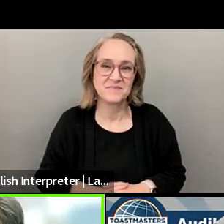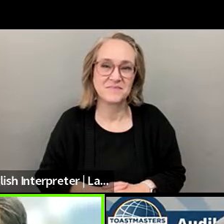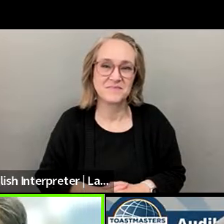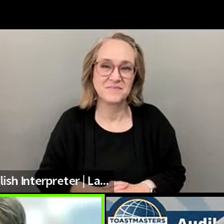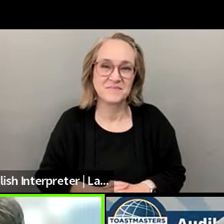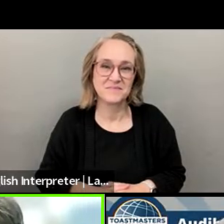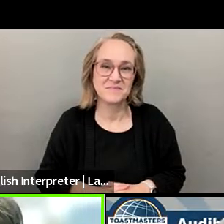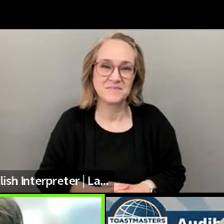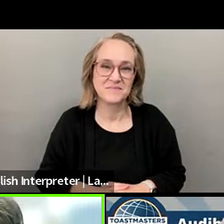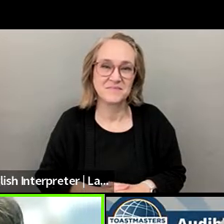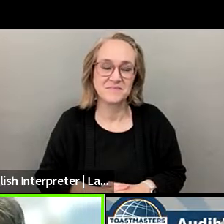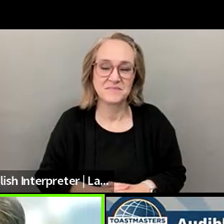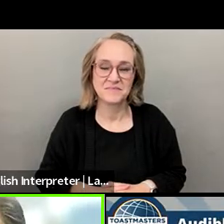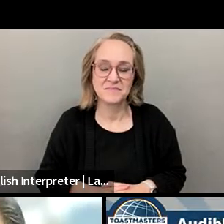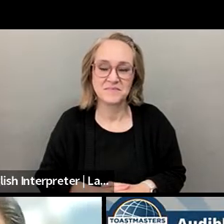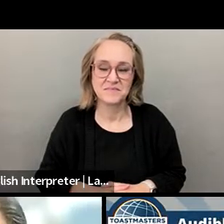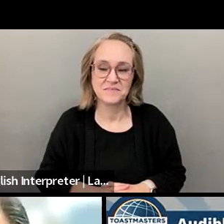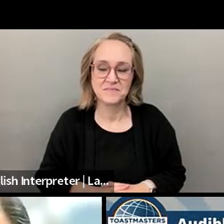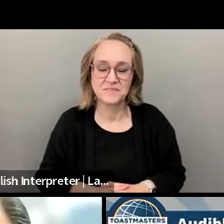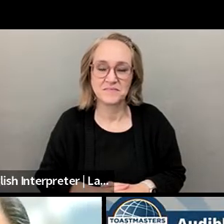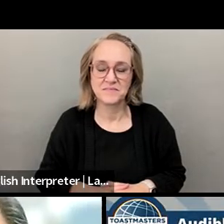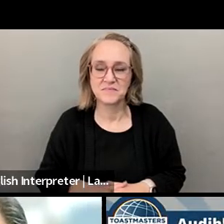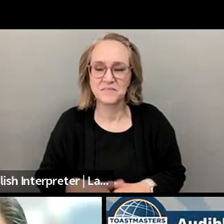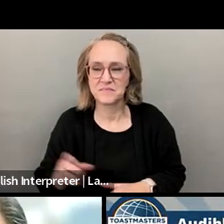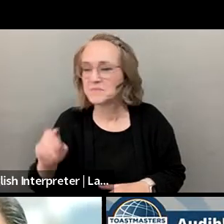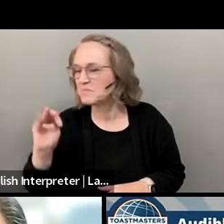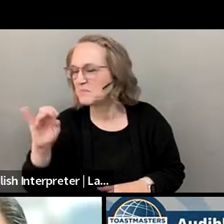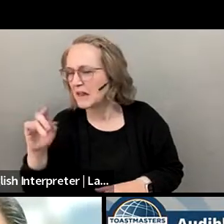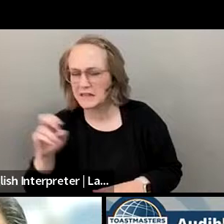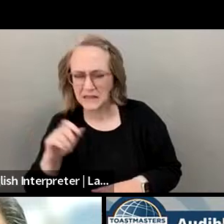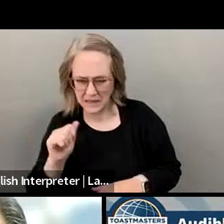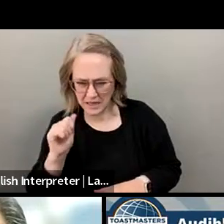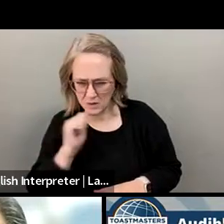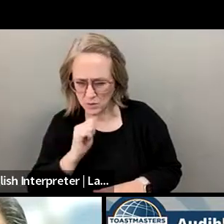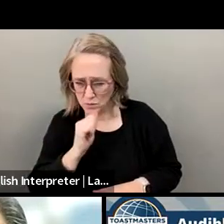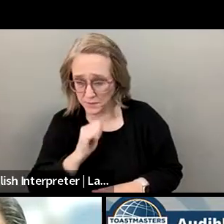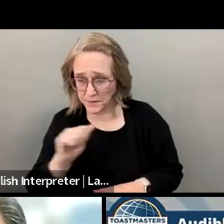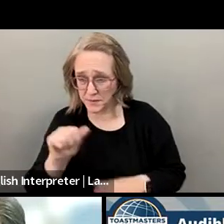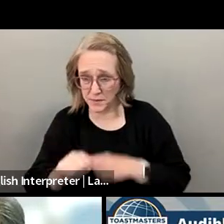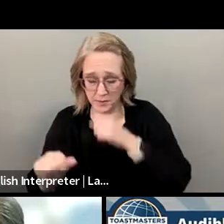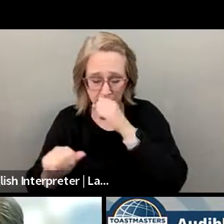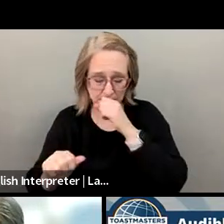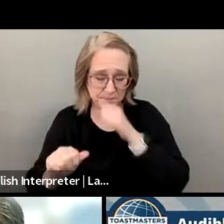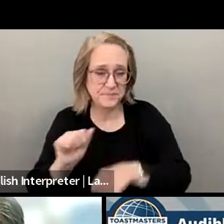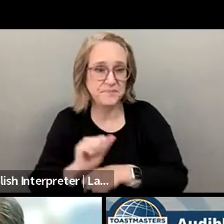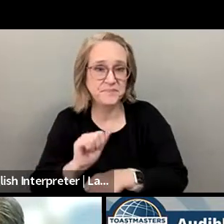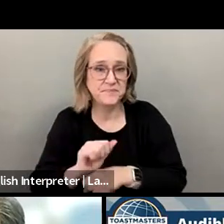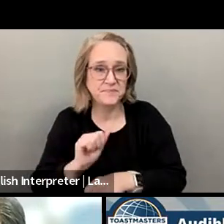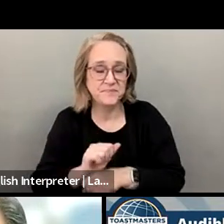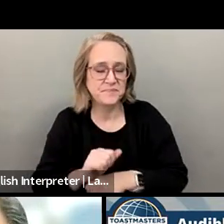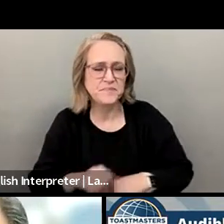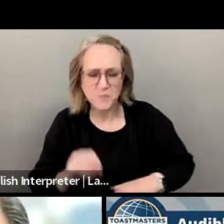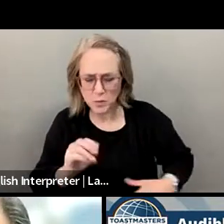So the other one is Arizona at Work. Okay. Harvey.